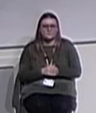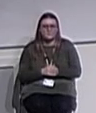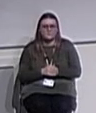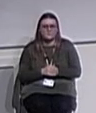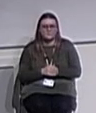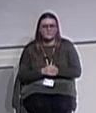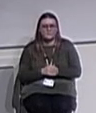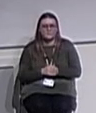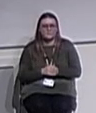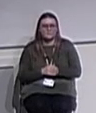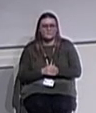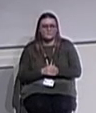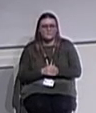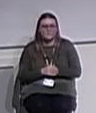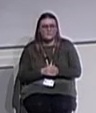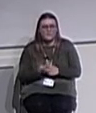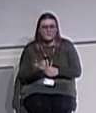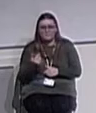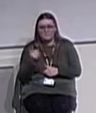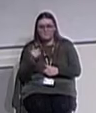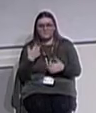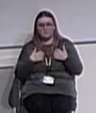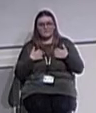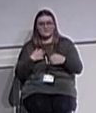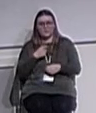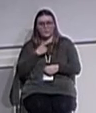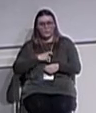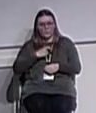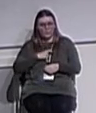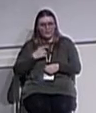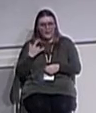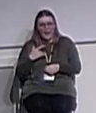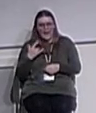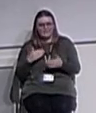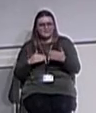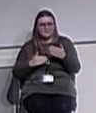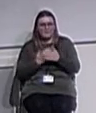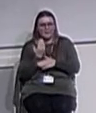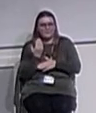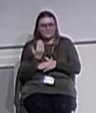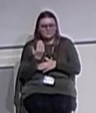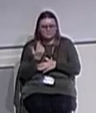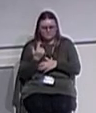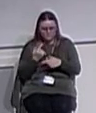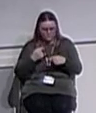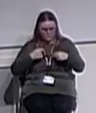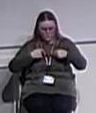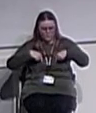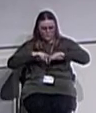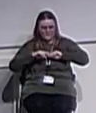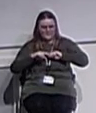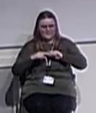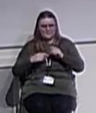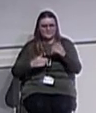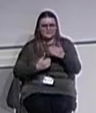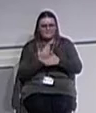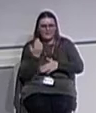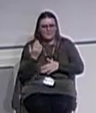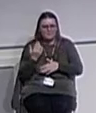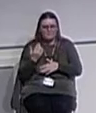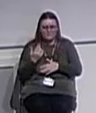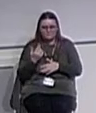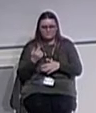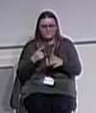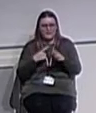in life in general, but in human life and development. You know, how do we develop how we do? You have an egg, you